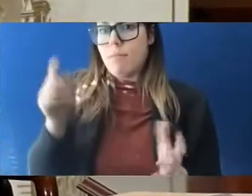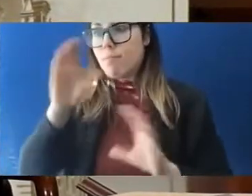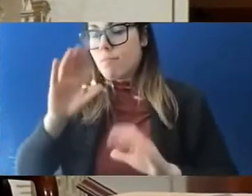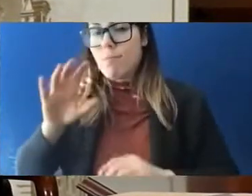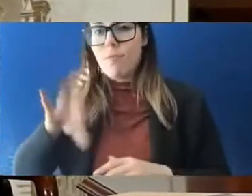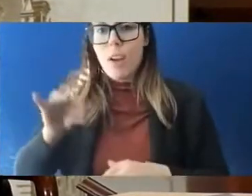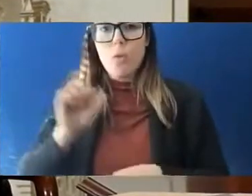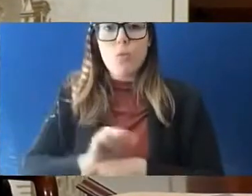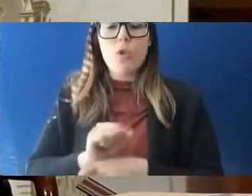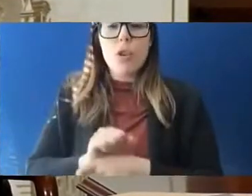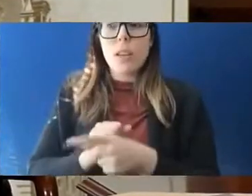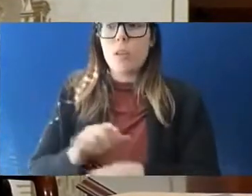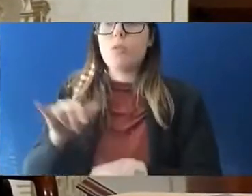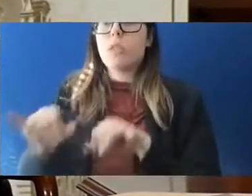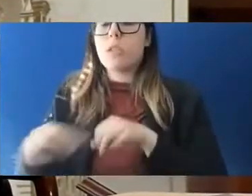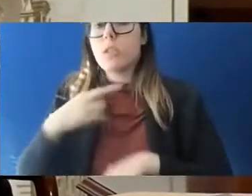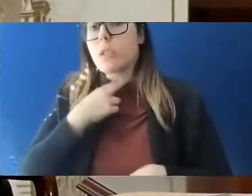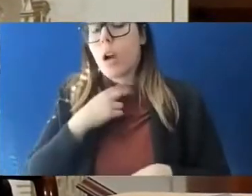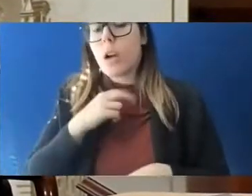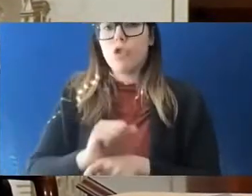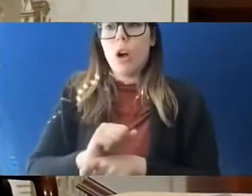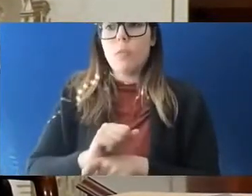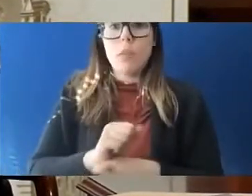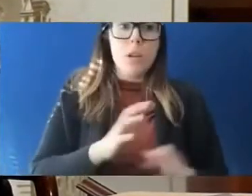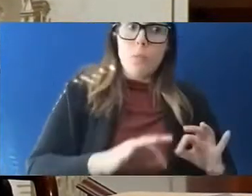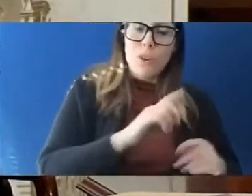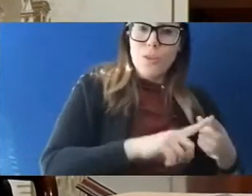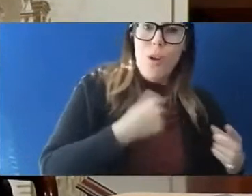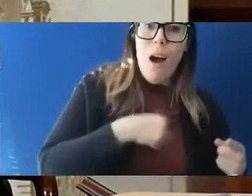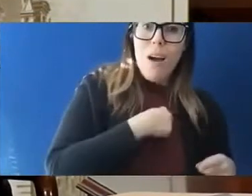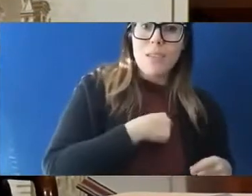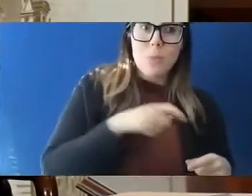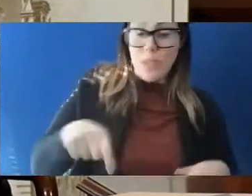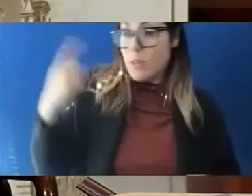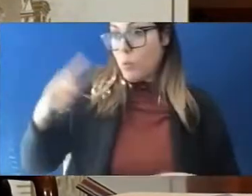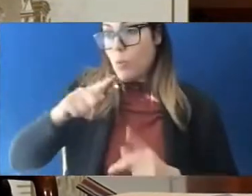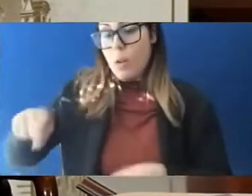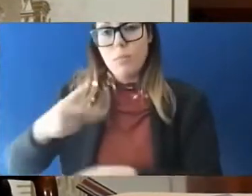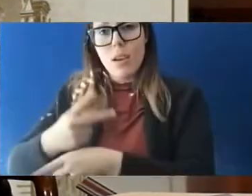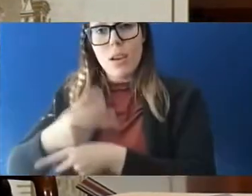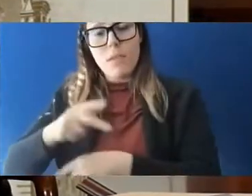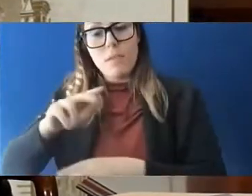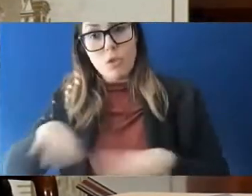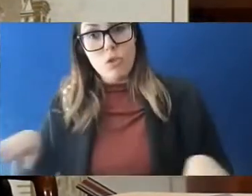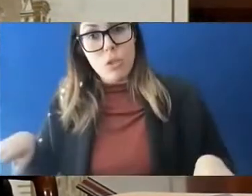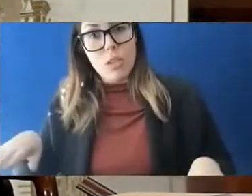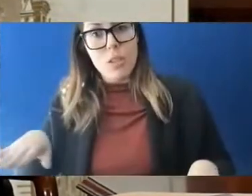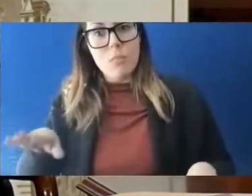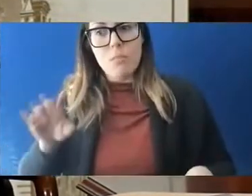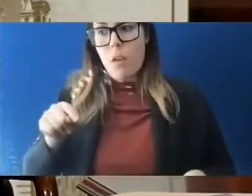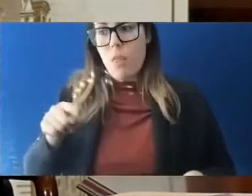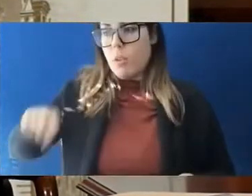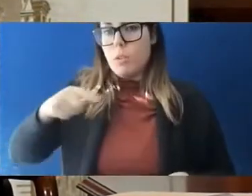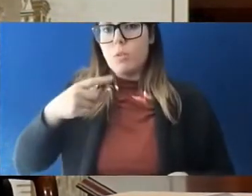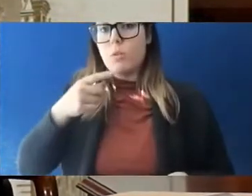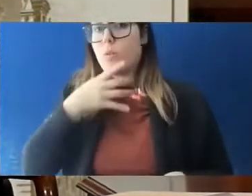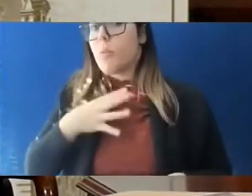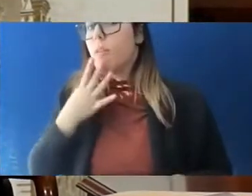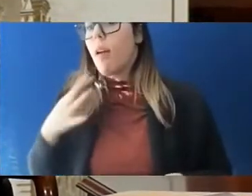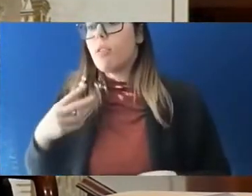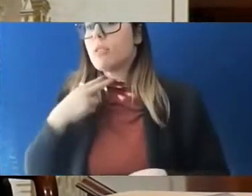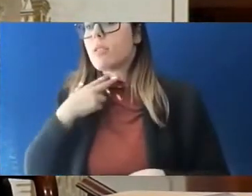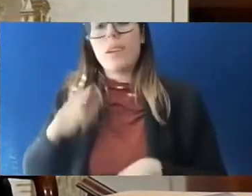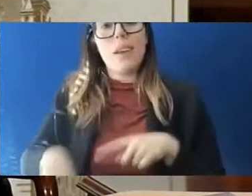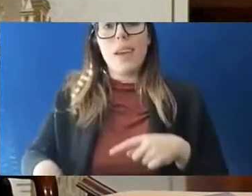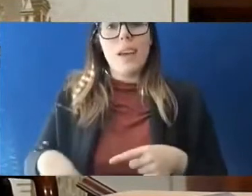to us as an economy, as a community, but really not able to make